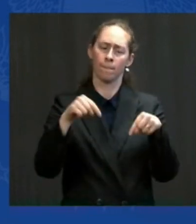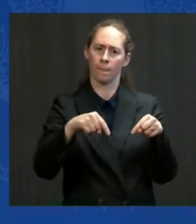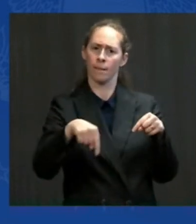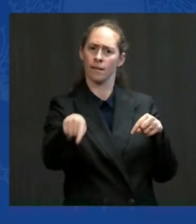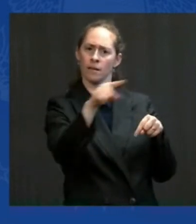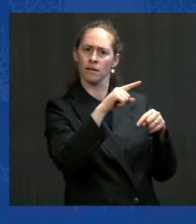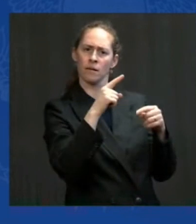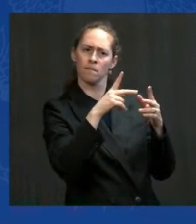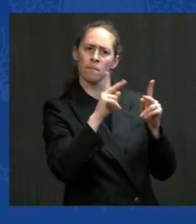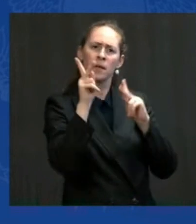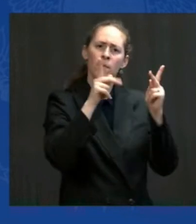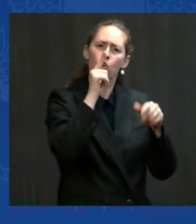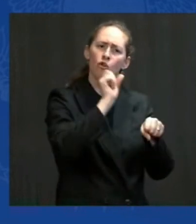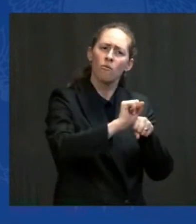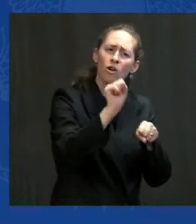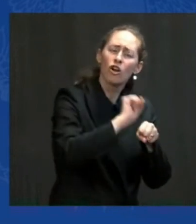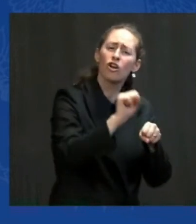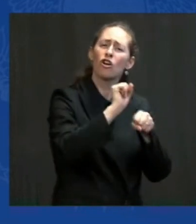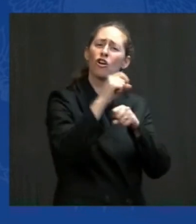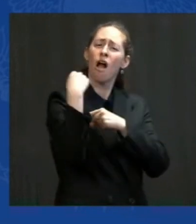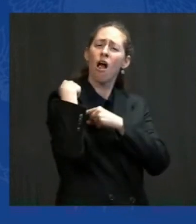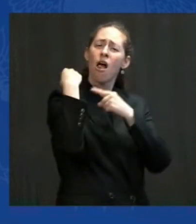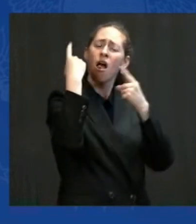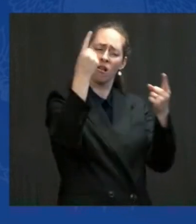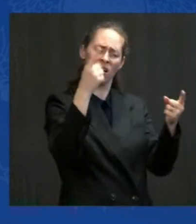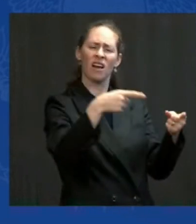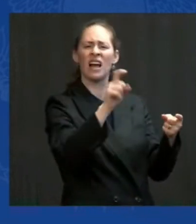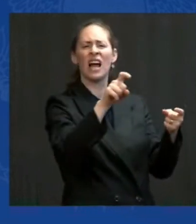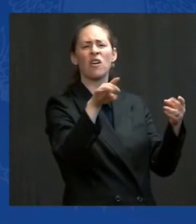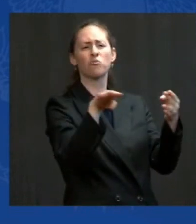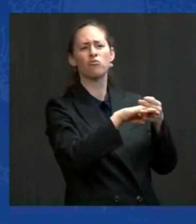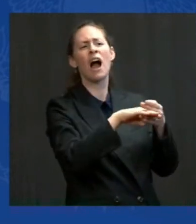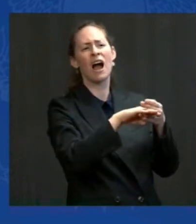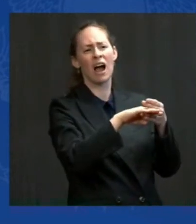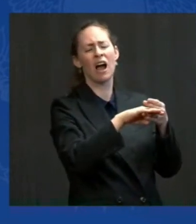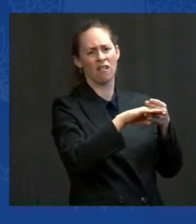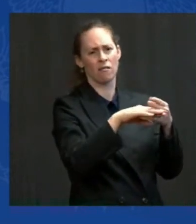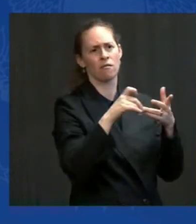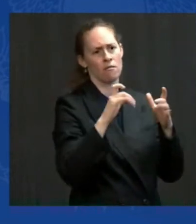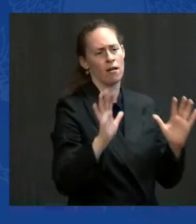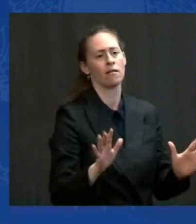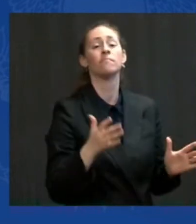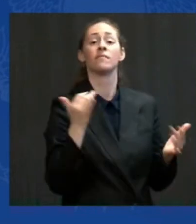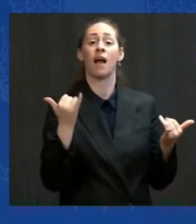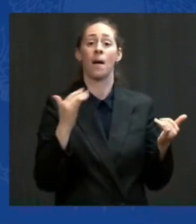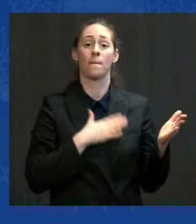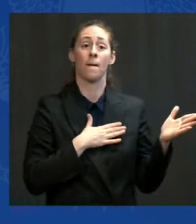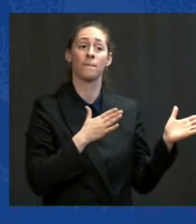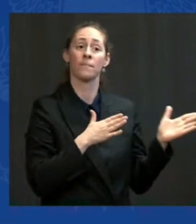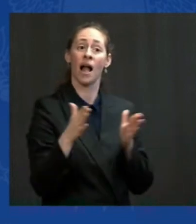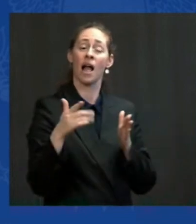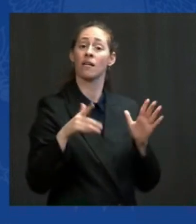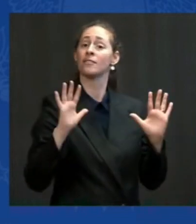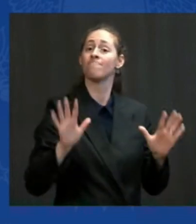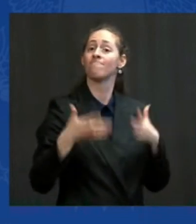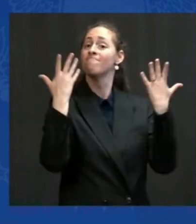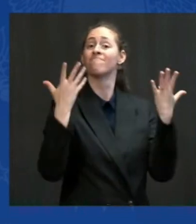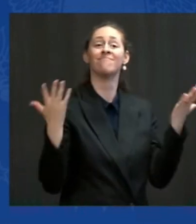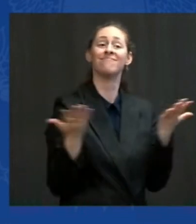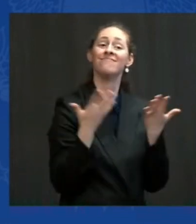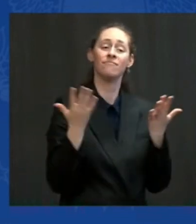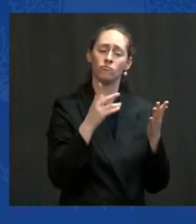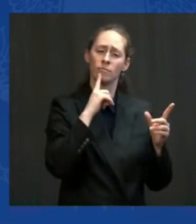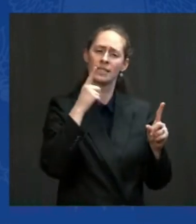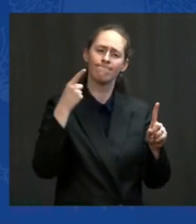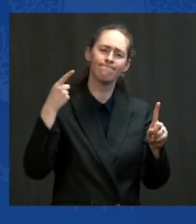break. So my Build Back Better agenda would extend expanded child care tax credit we passed under my American Rescue Plan.